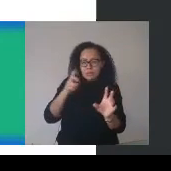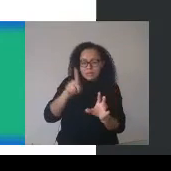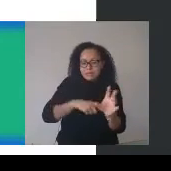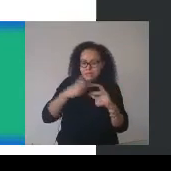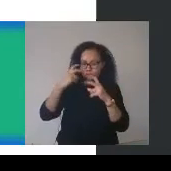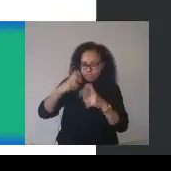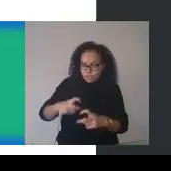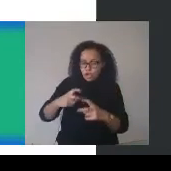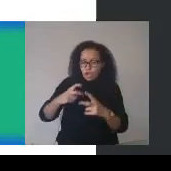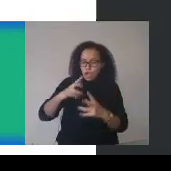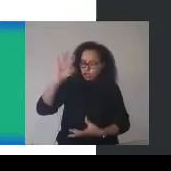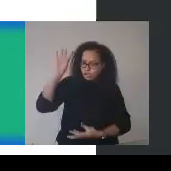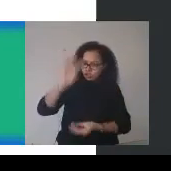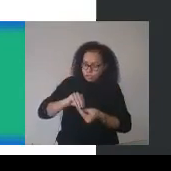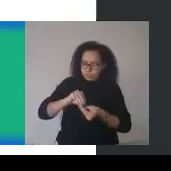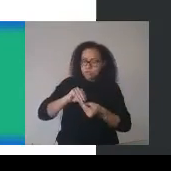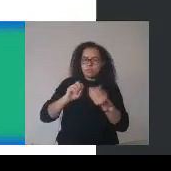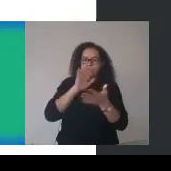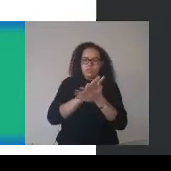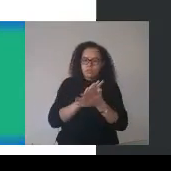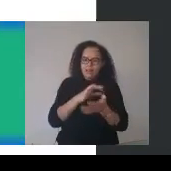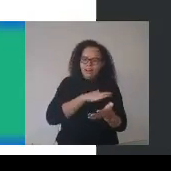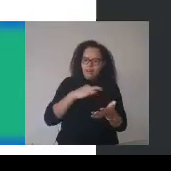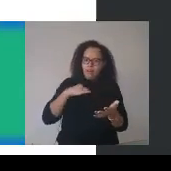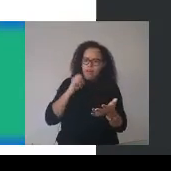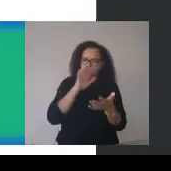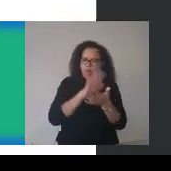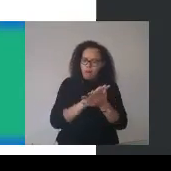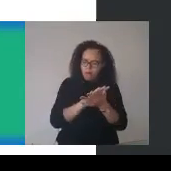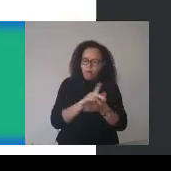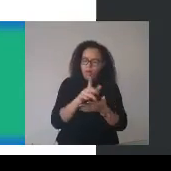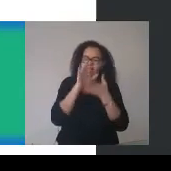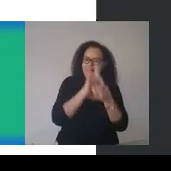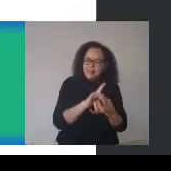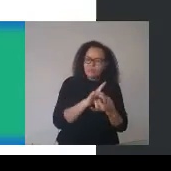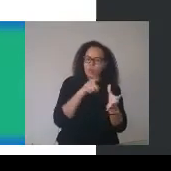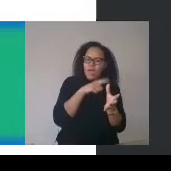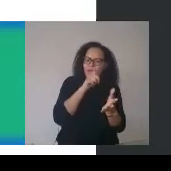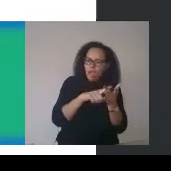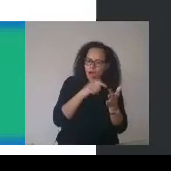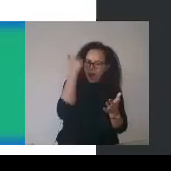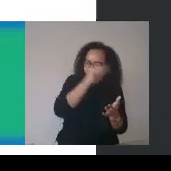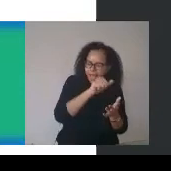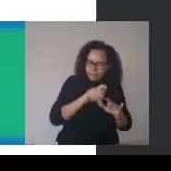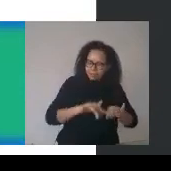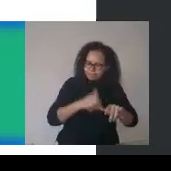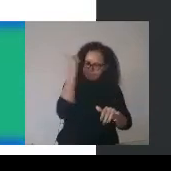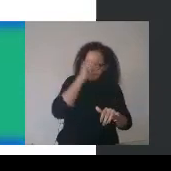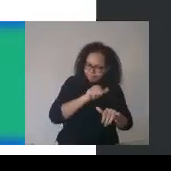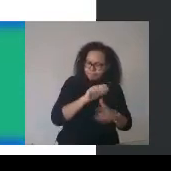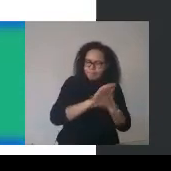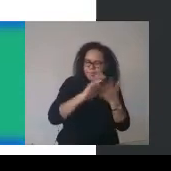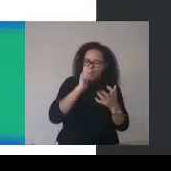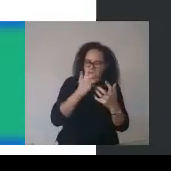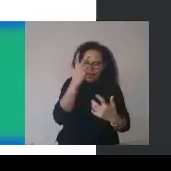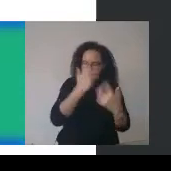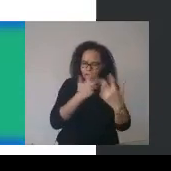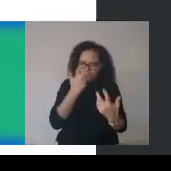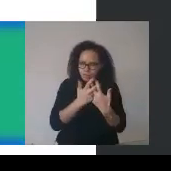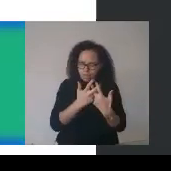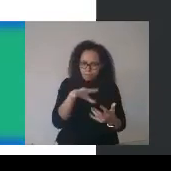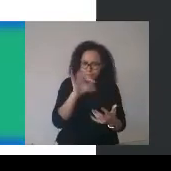knowledge into clinical algorithms that now work around artificial intelligence and machine learning to improve the suitability of exercises